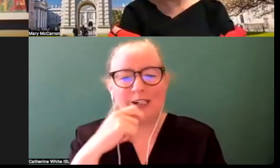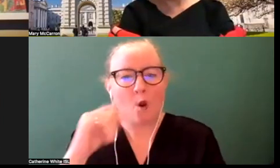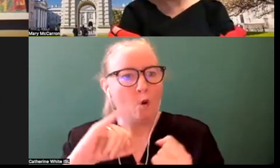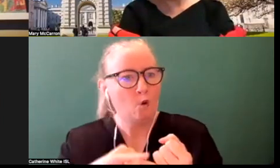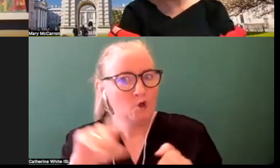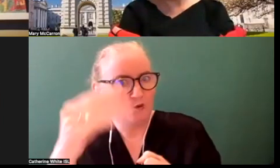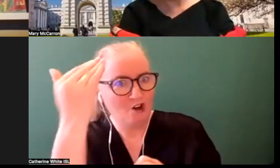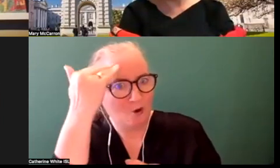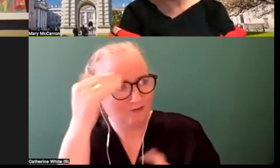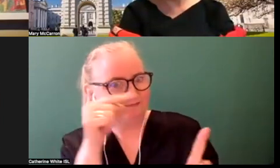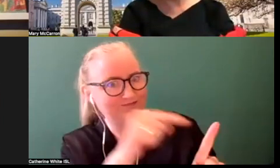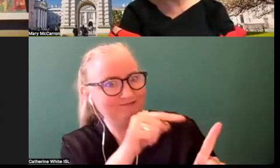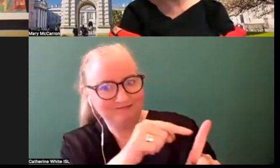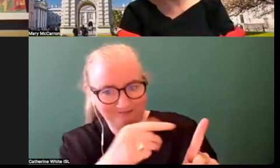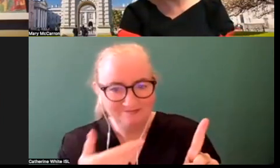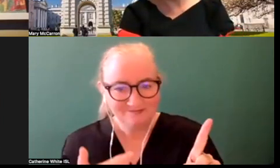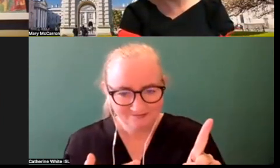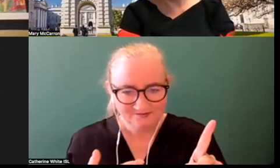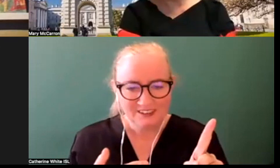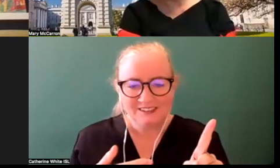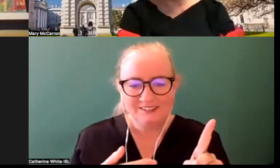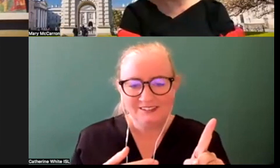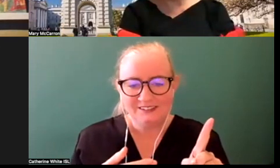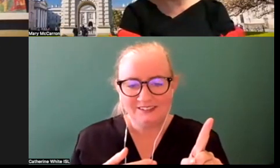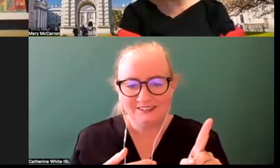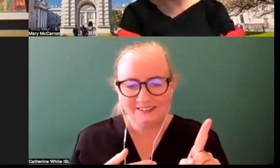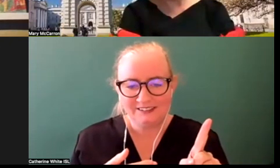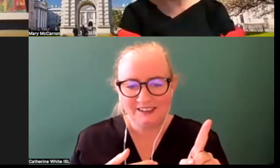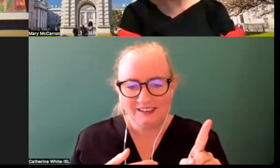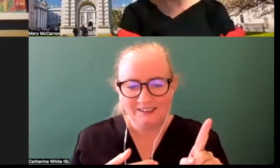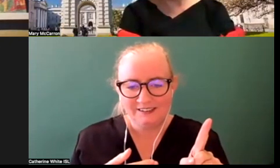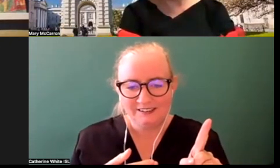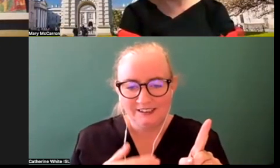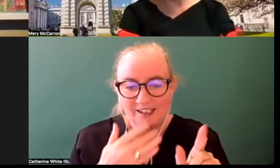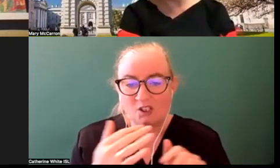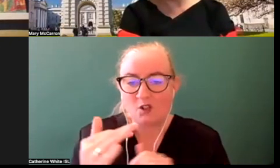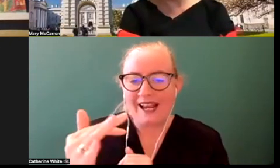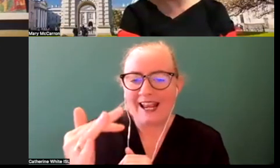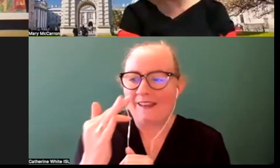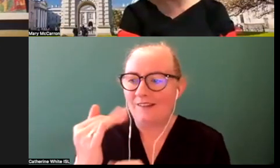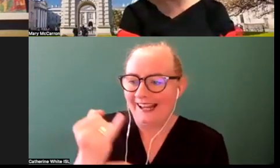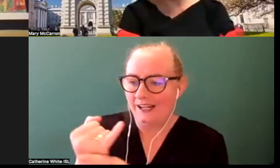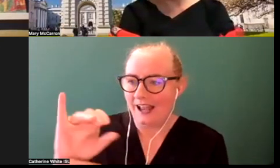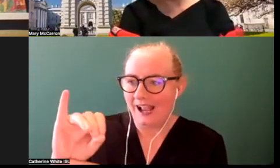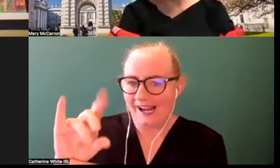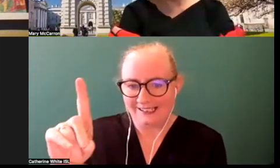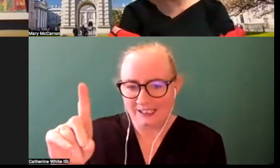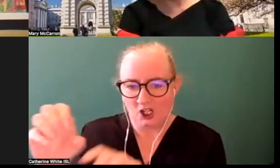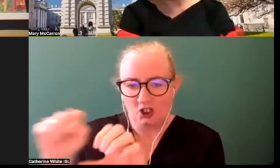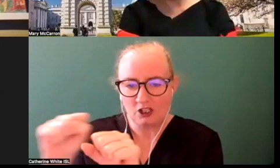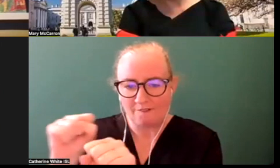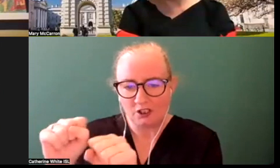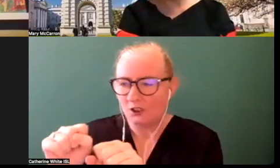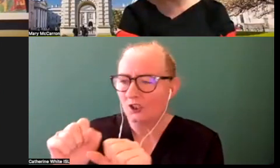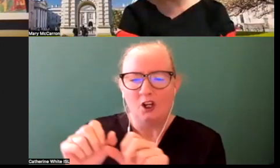And there was, you know, people talked about that there was this, you know, automatic thing that if you were in an ID service, that you actually didn't